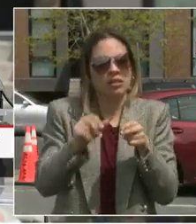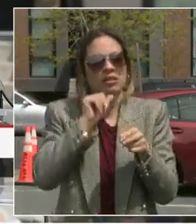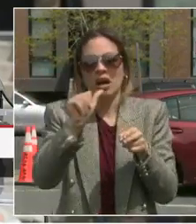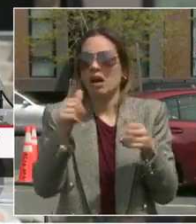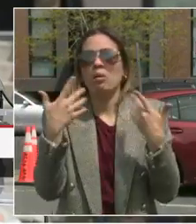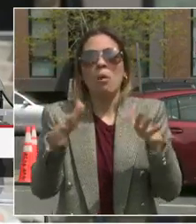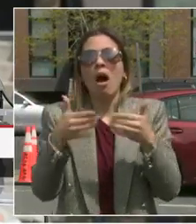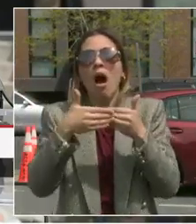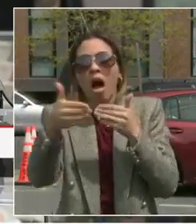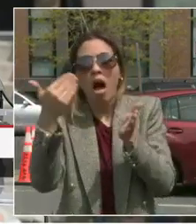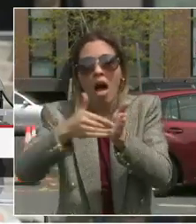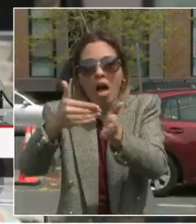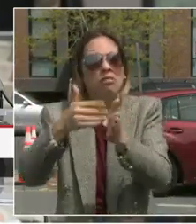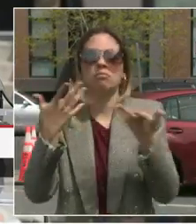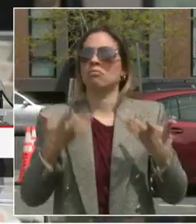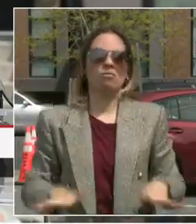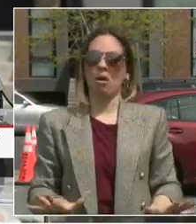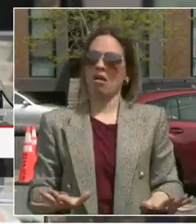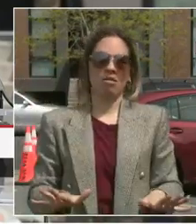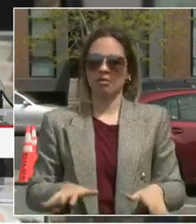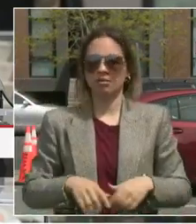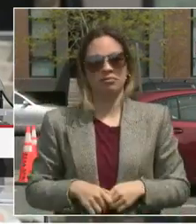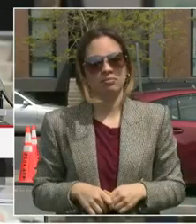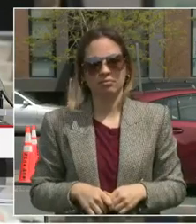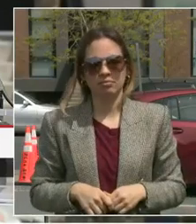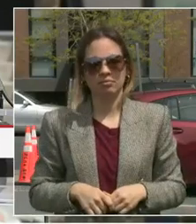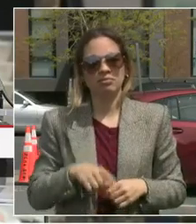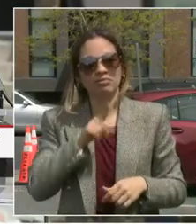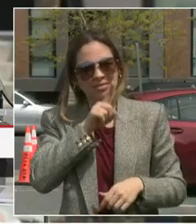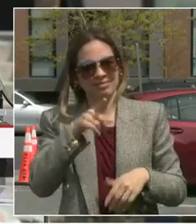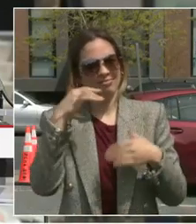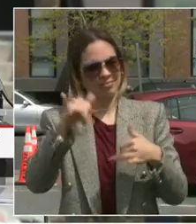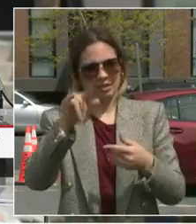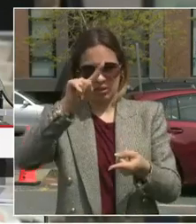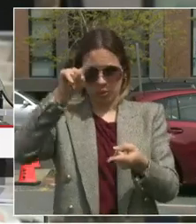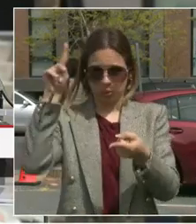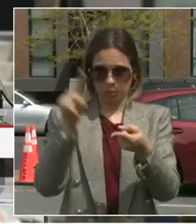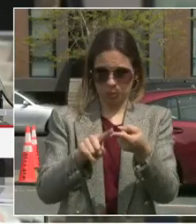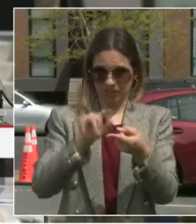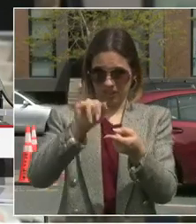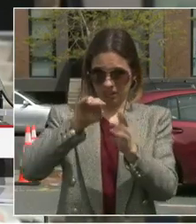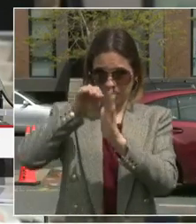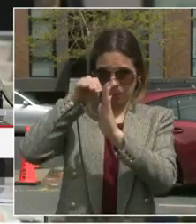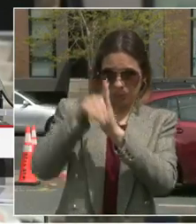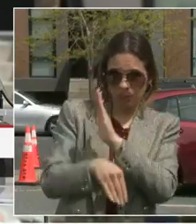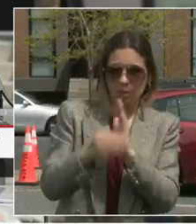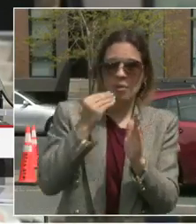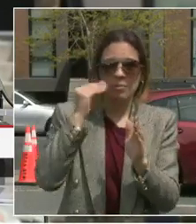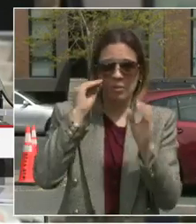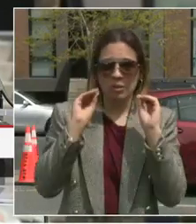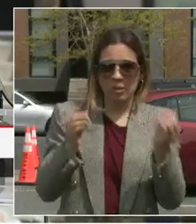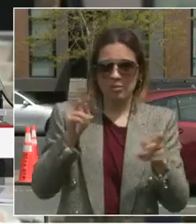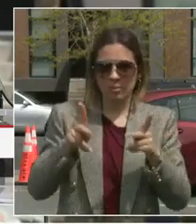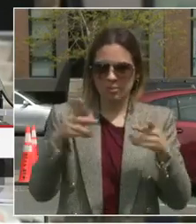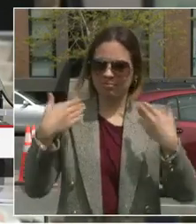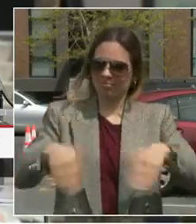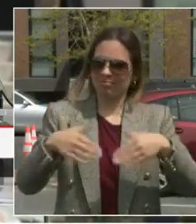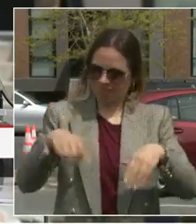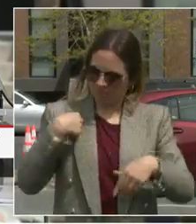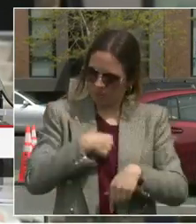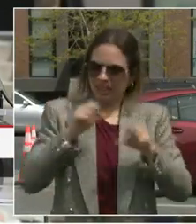in chronic homelessness, that is something I am particularly proud of, because that is something that we did. With